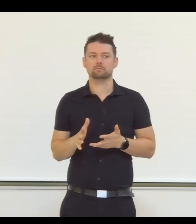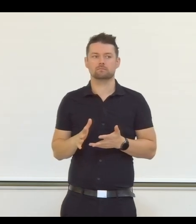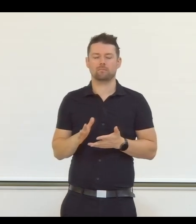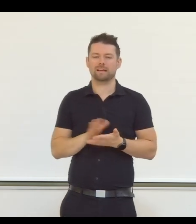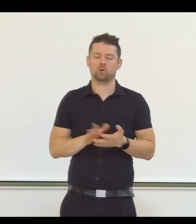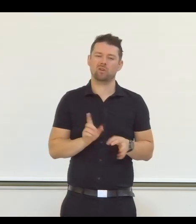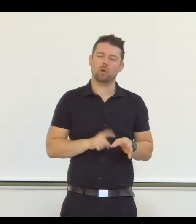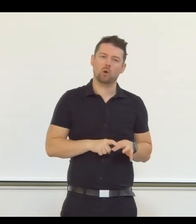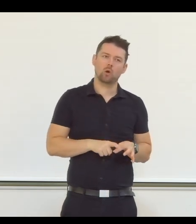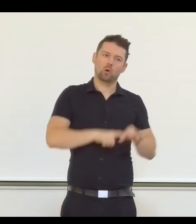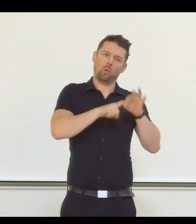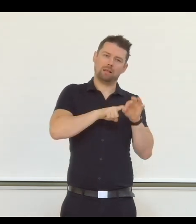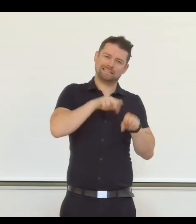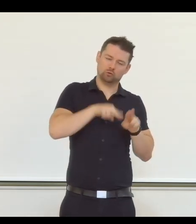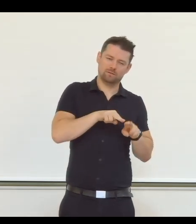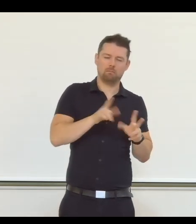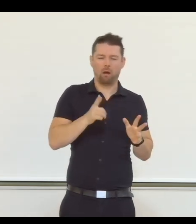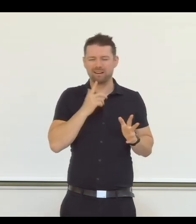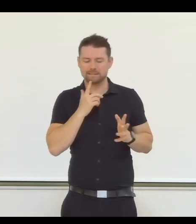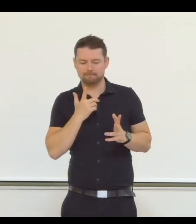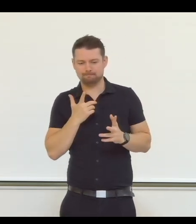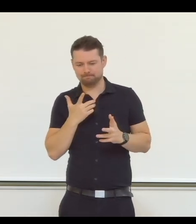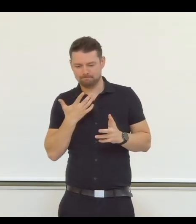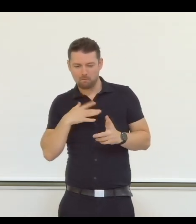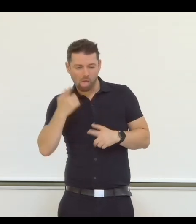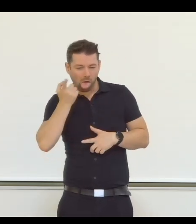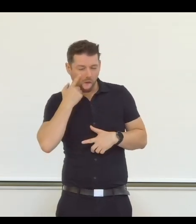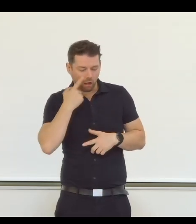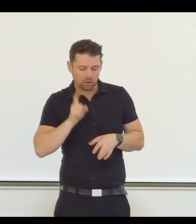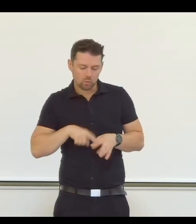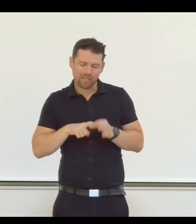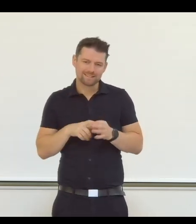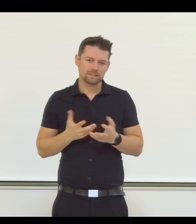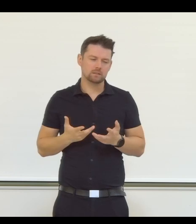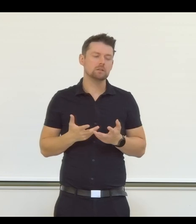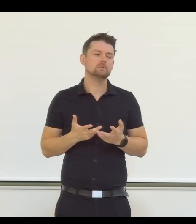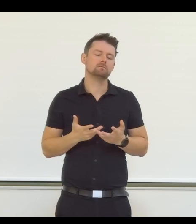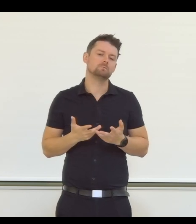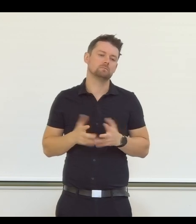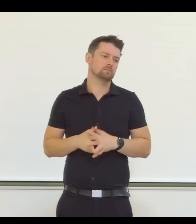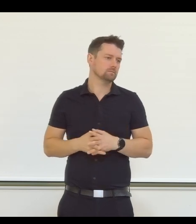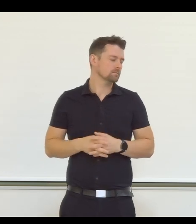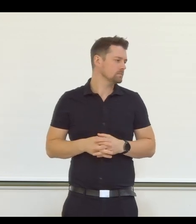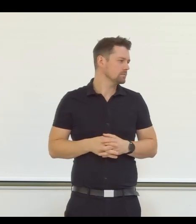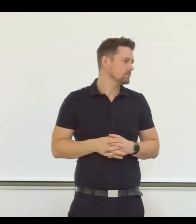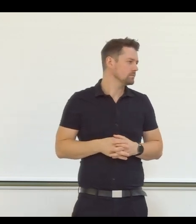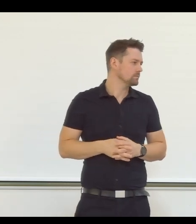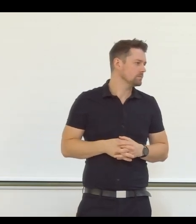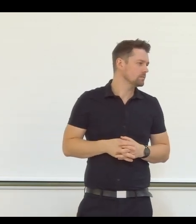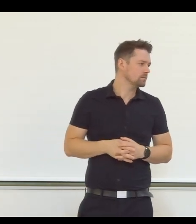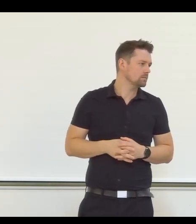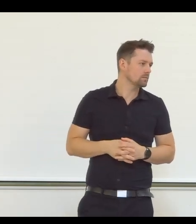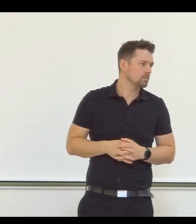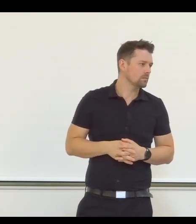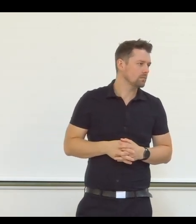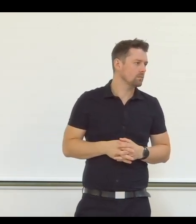quality assurance as such, but we're definitely going in that direction as well. Exactly, and